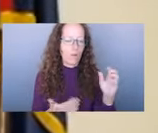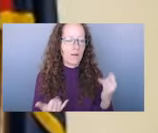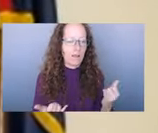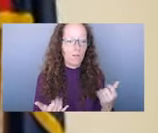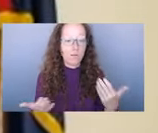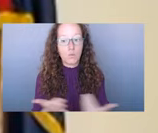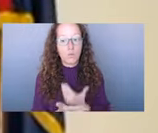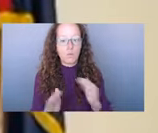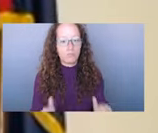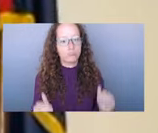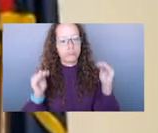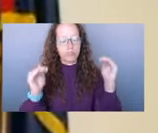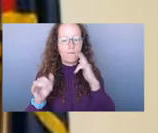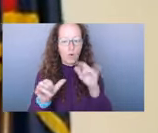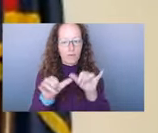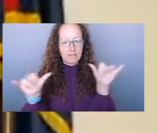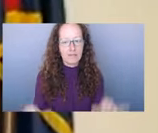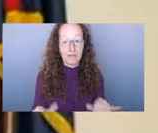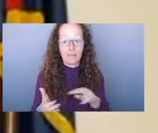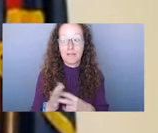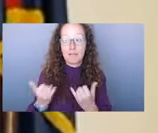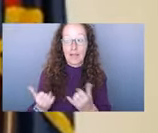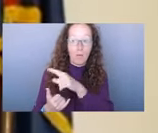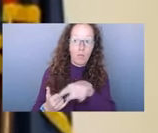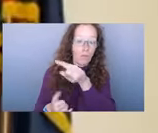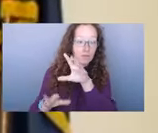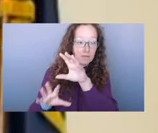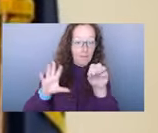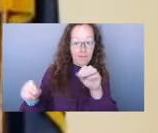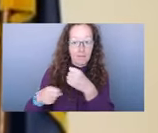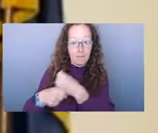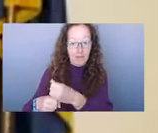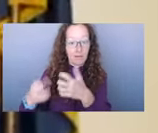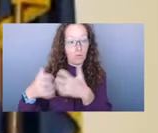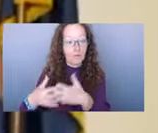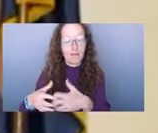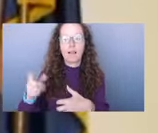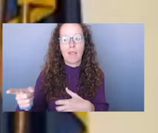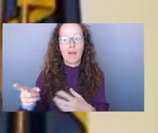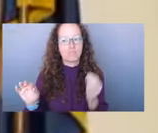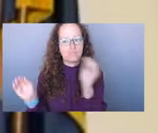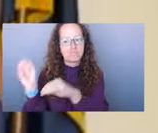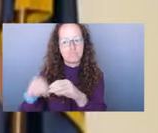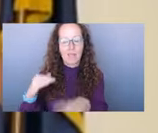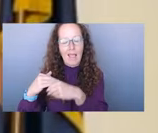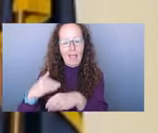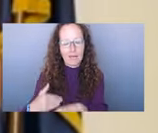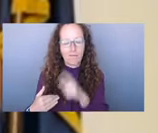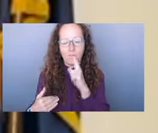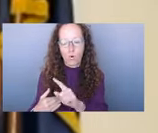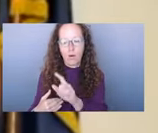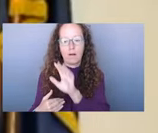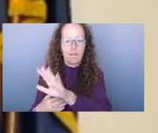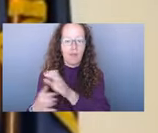the manufacturing companies are implementing those into their tabulation equipment. So when we go out to contract again, we'll go